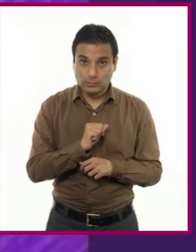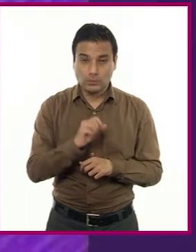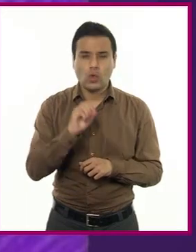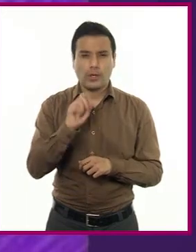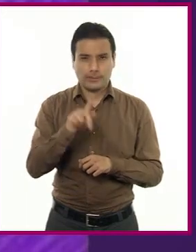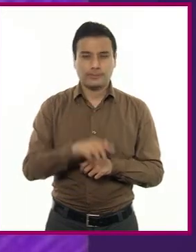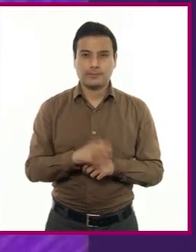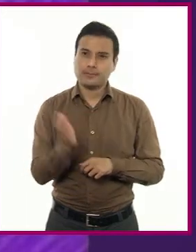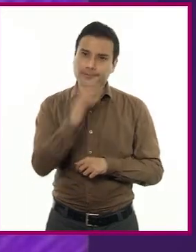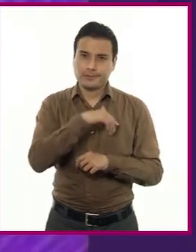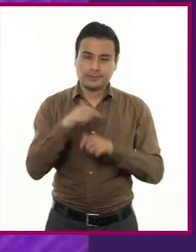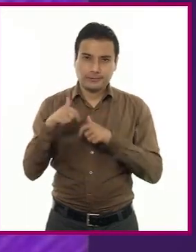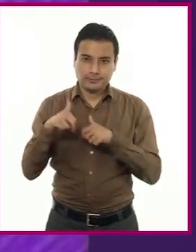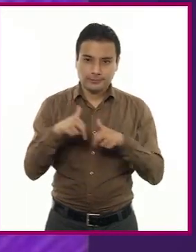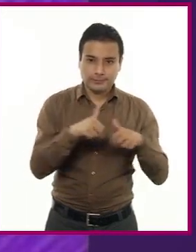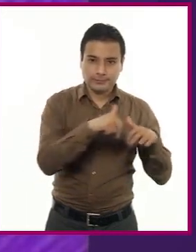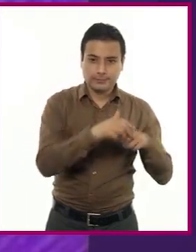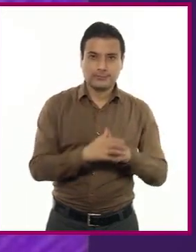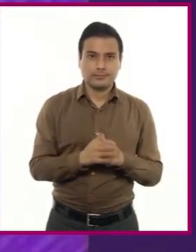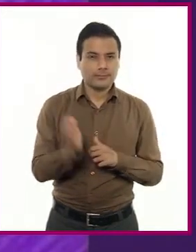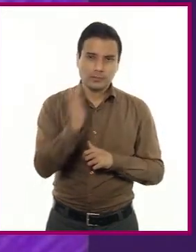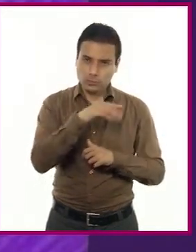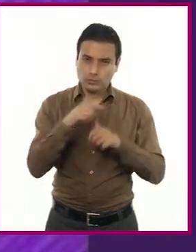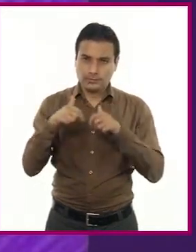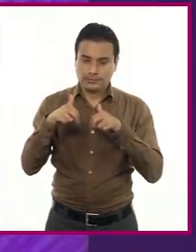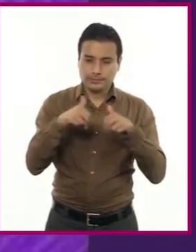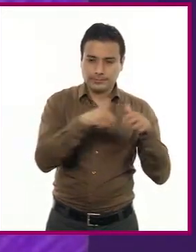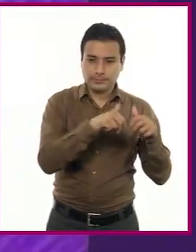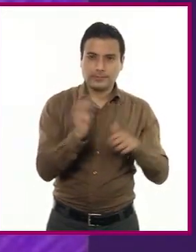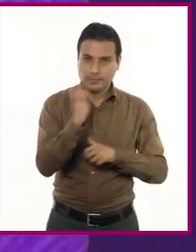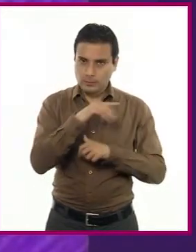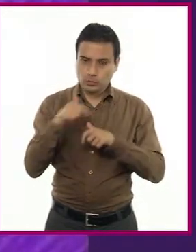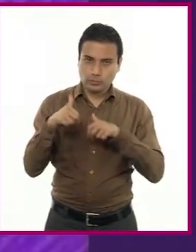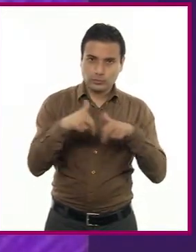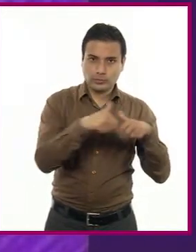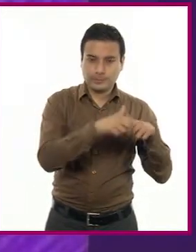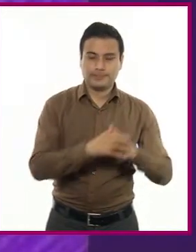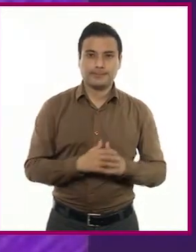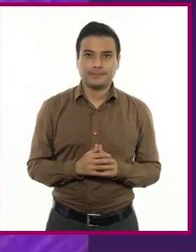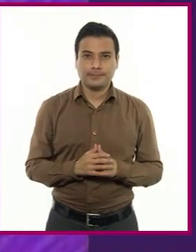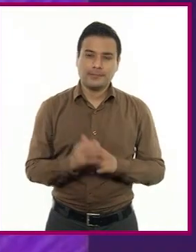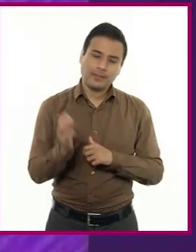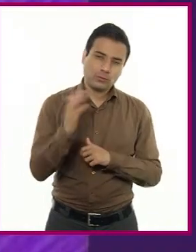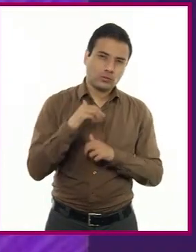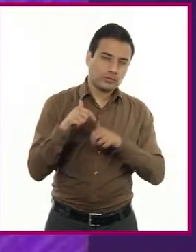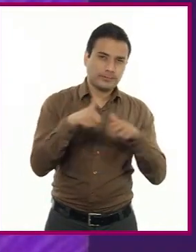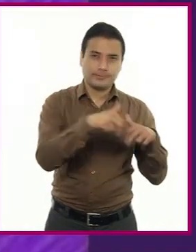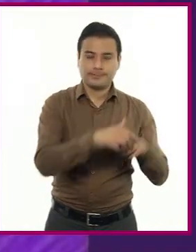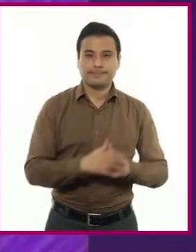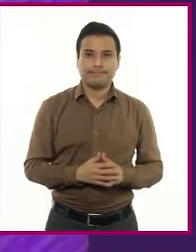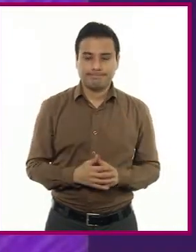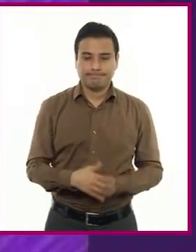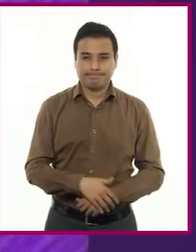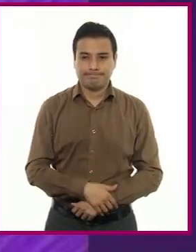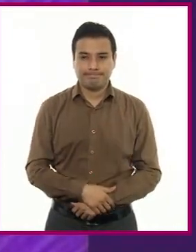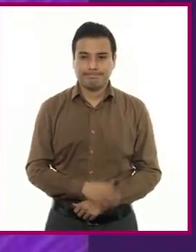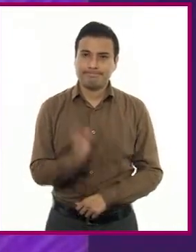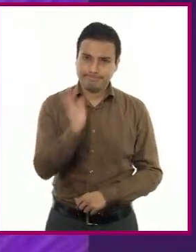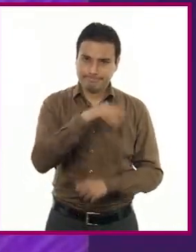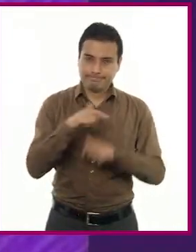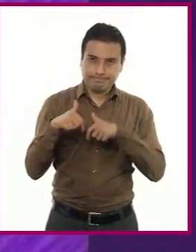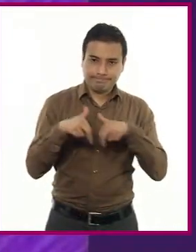Okay, let's go. Let's go. Let's go. Let's go. Let's